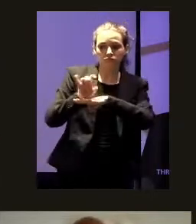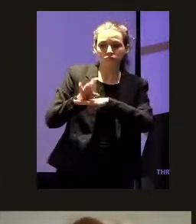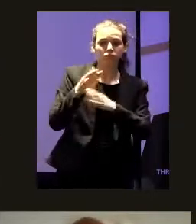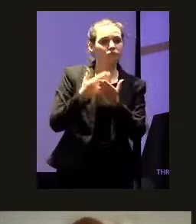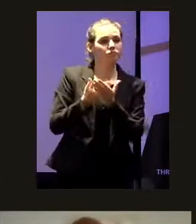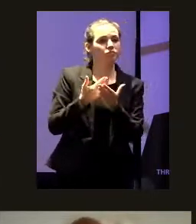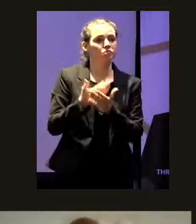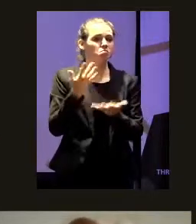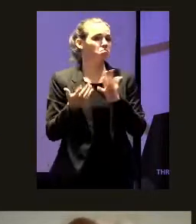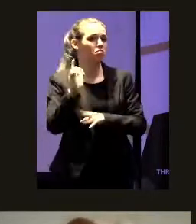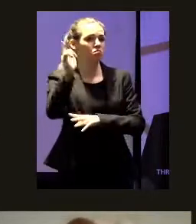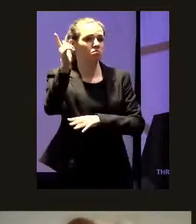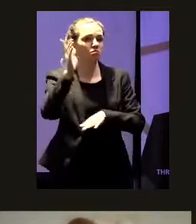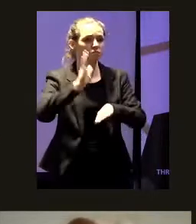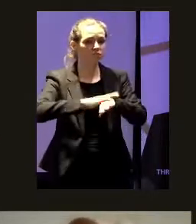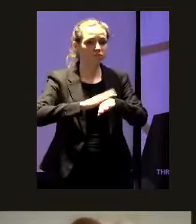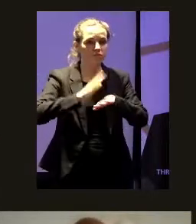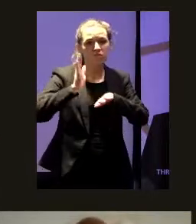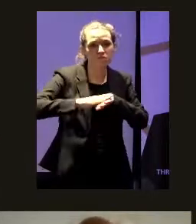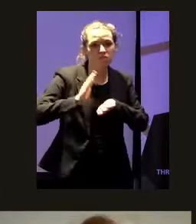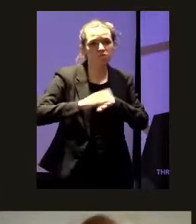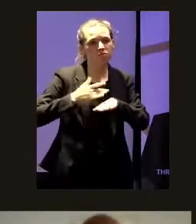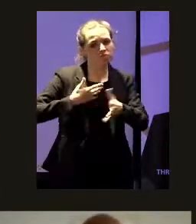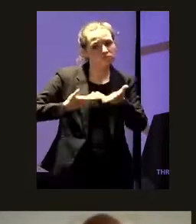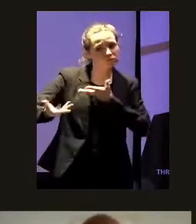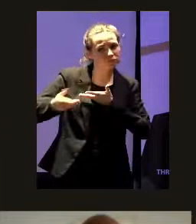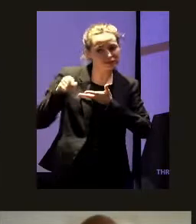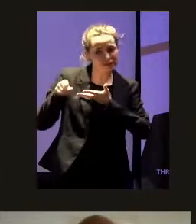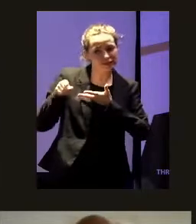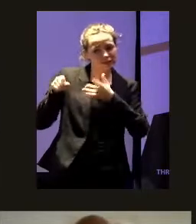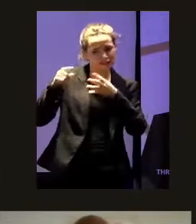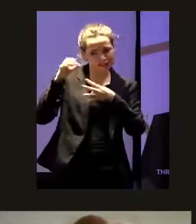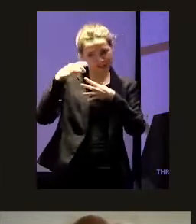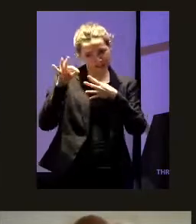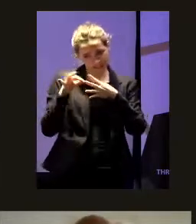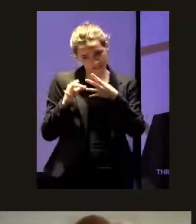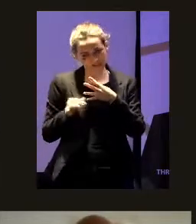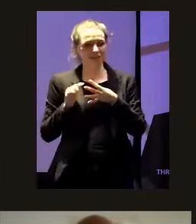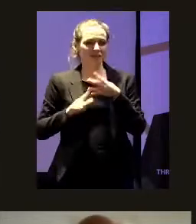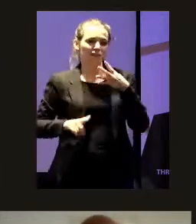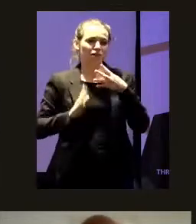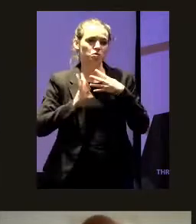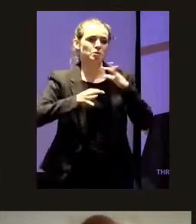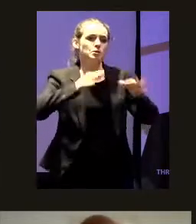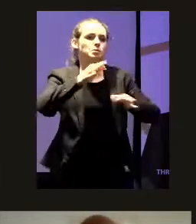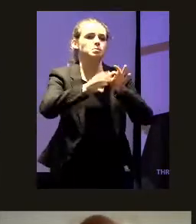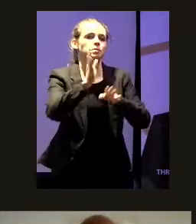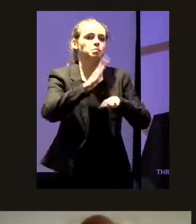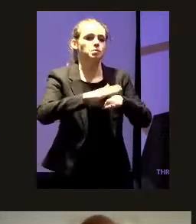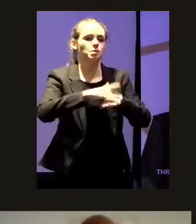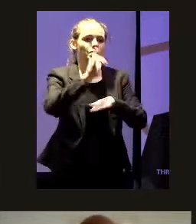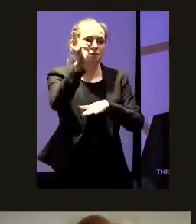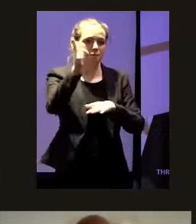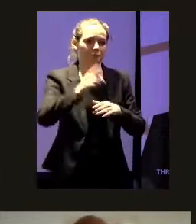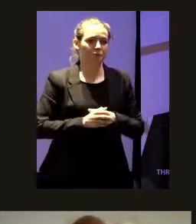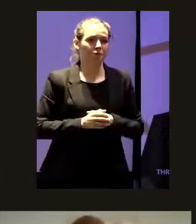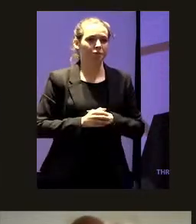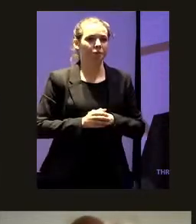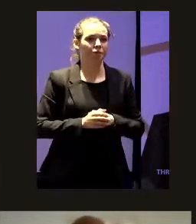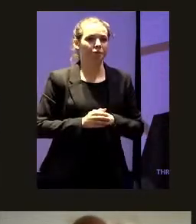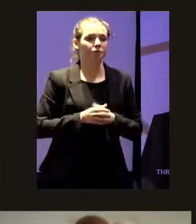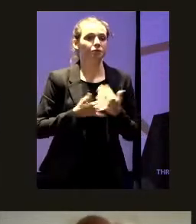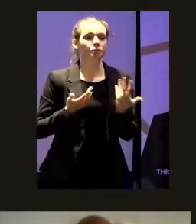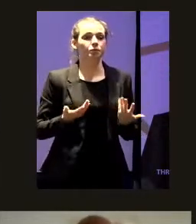on just to deal with these aspects in the presentation. We also, as